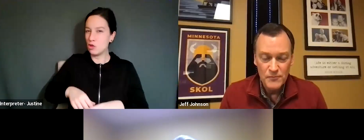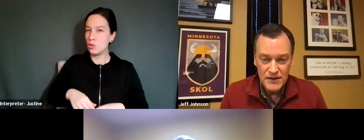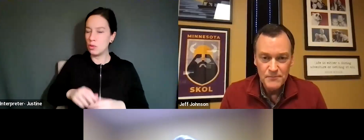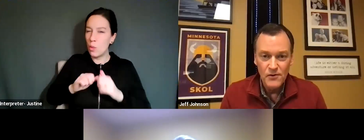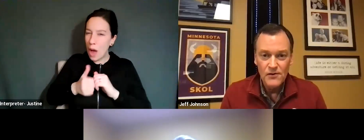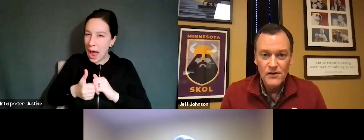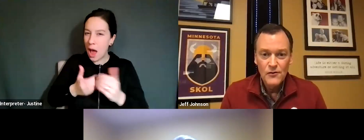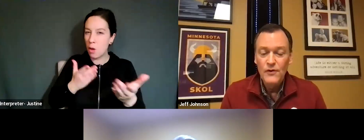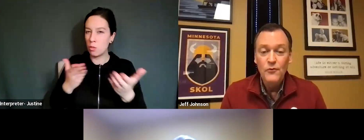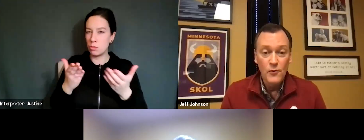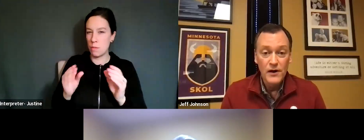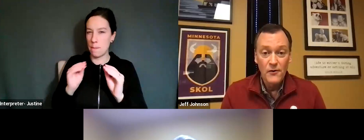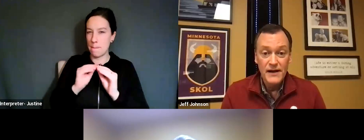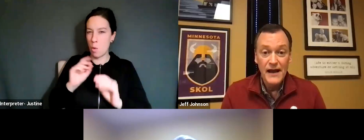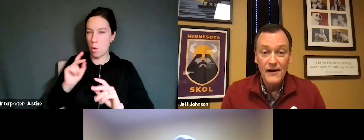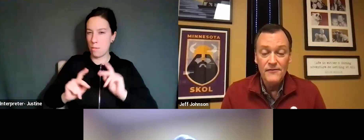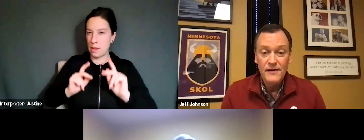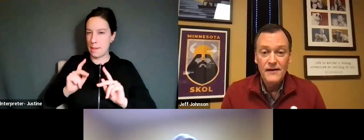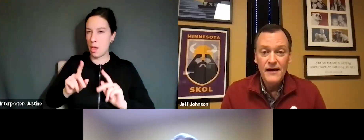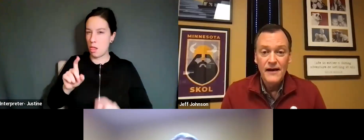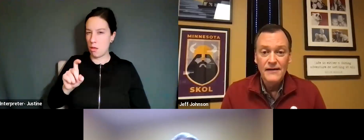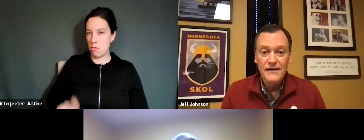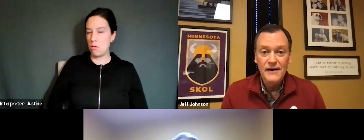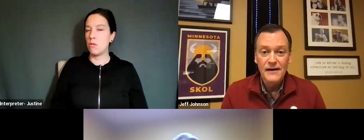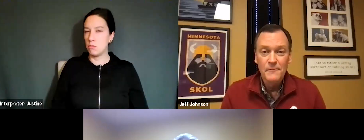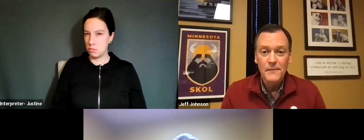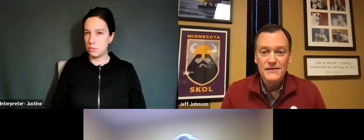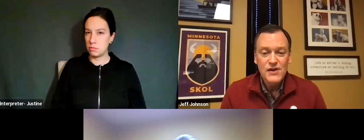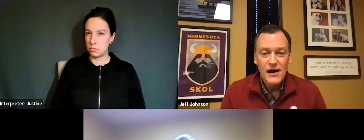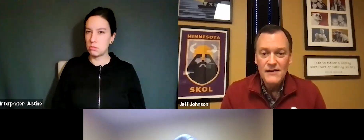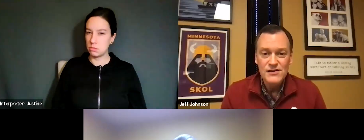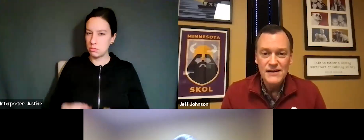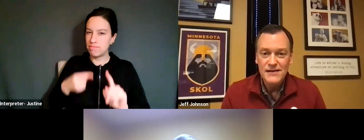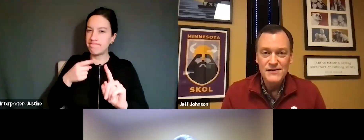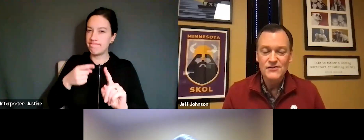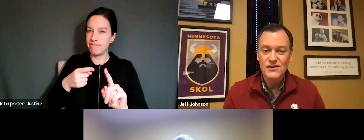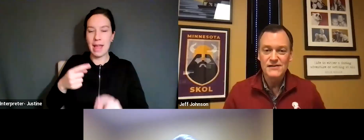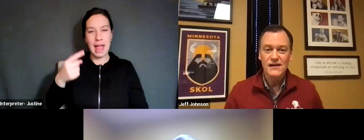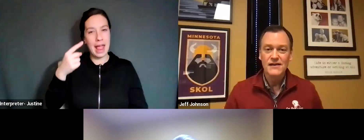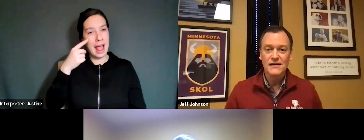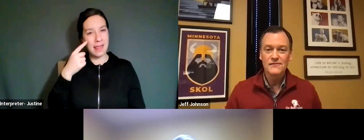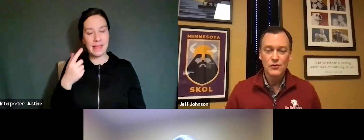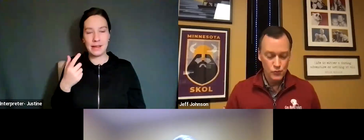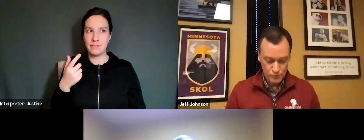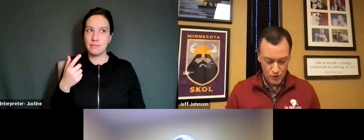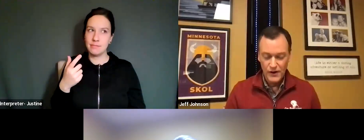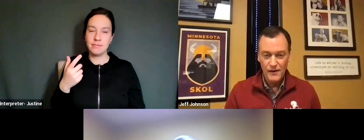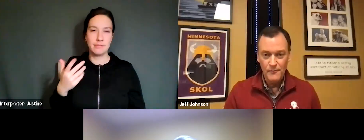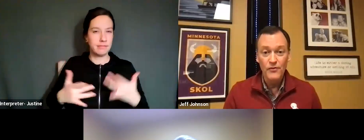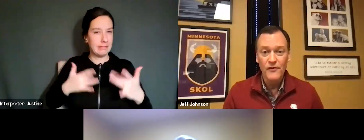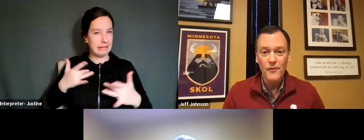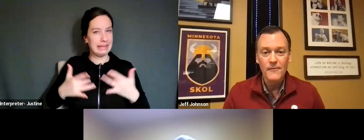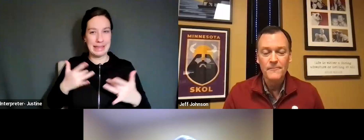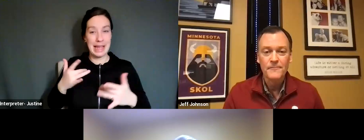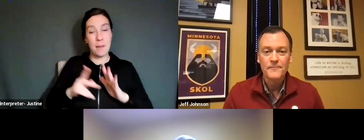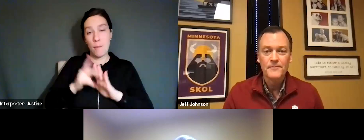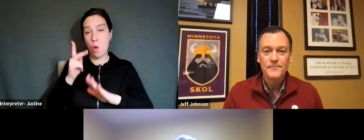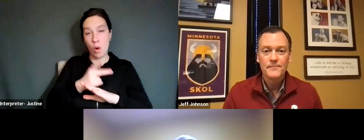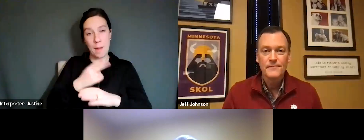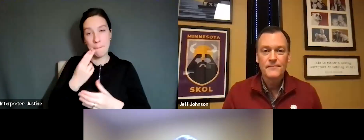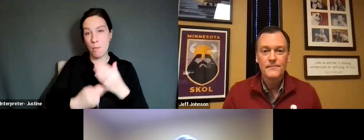serve more people with what we already have? And I just think it's such an exciting new program. Both of them are.